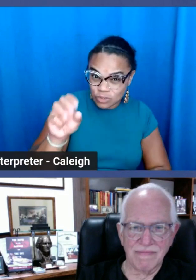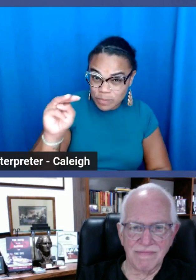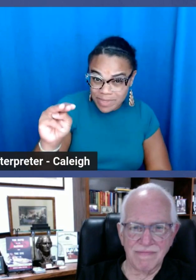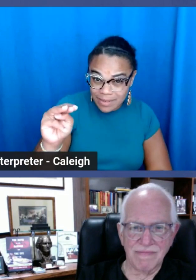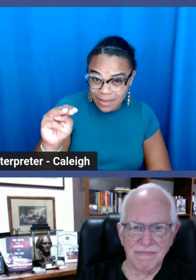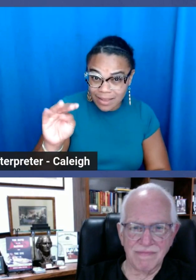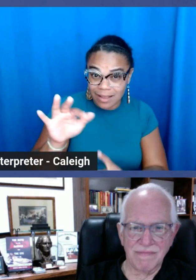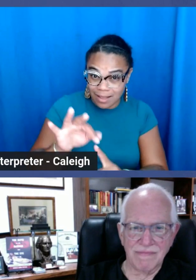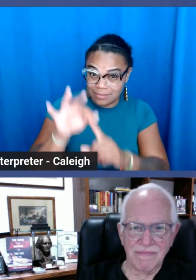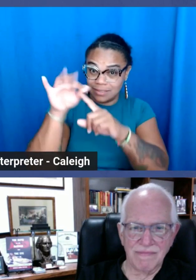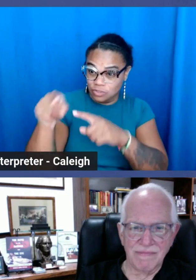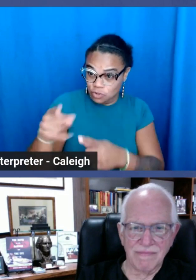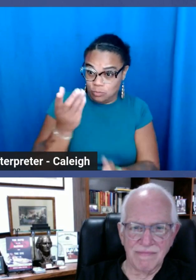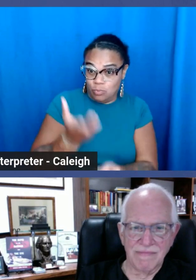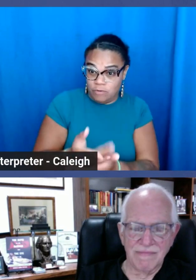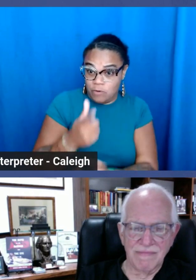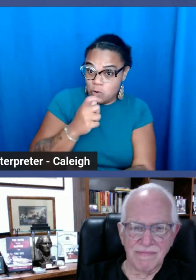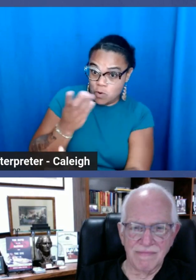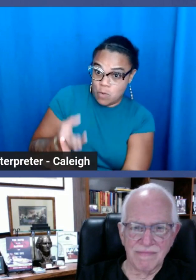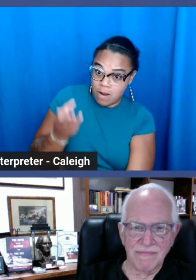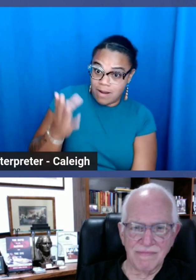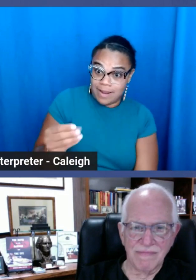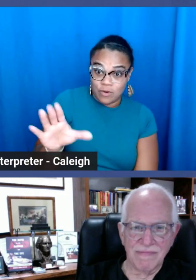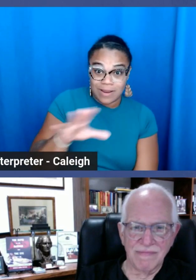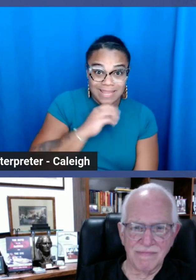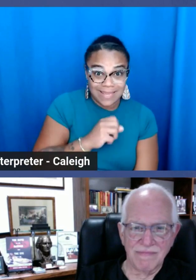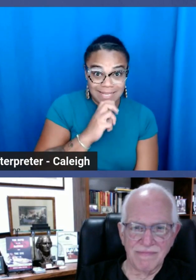can prove who you are and how old you are.